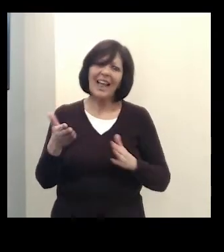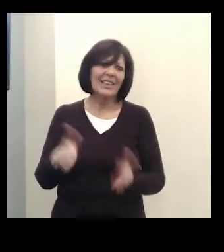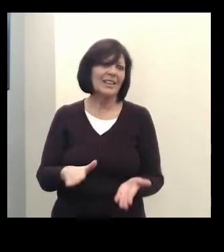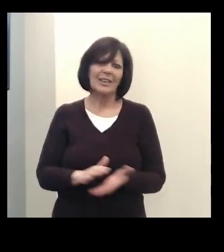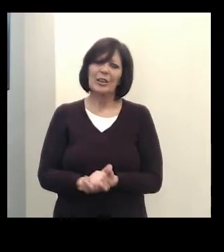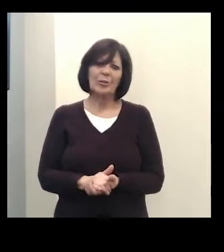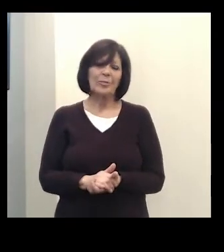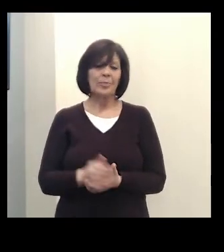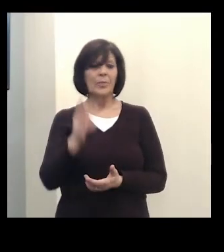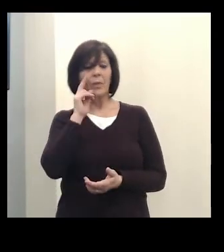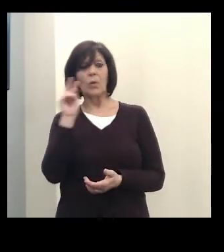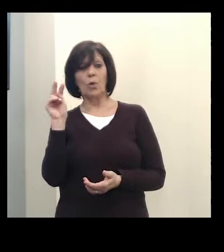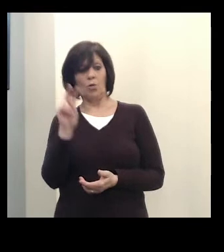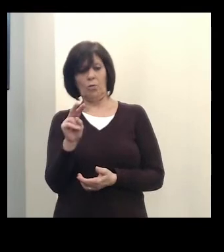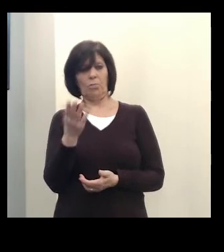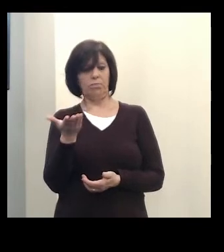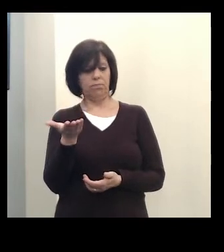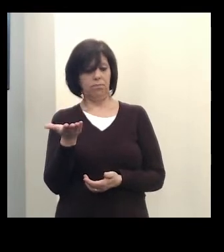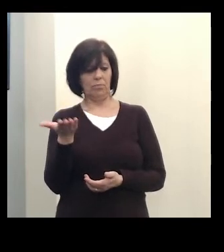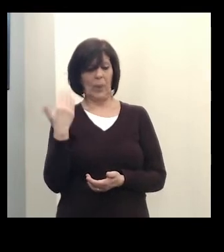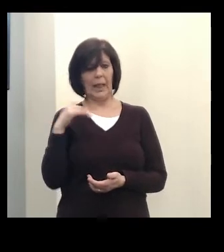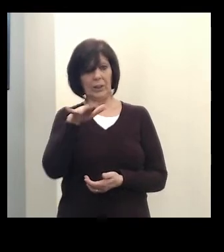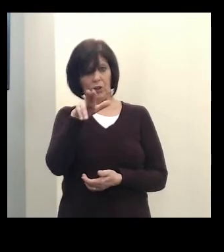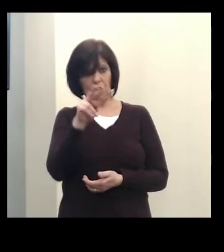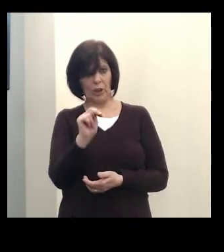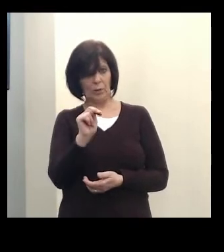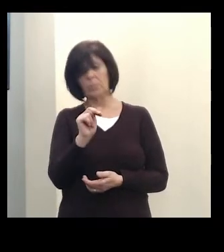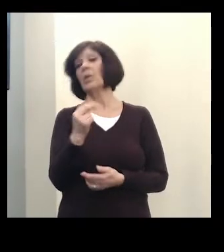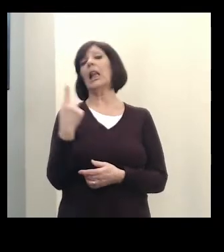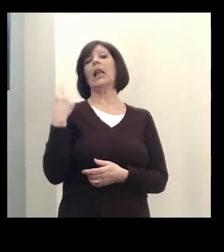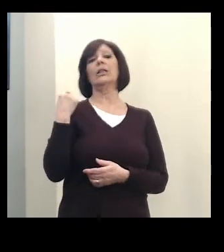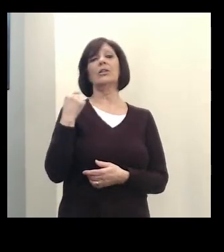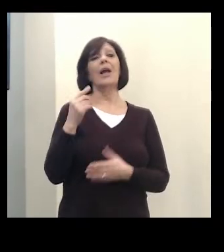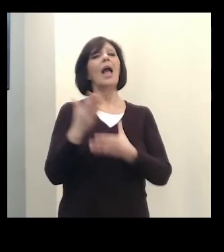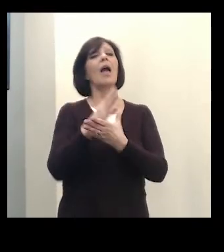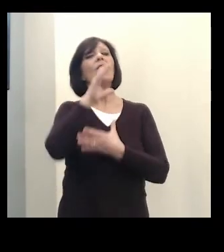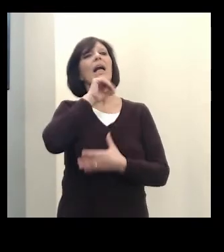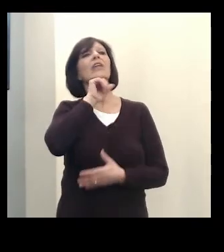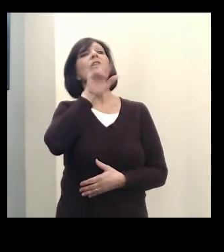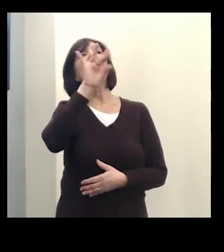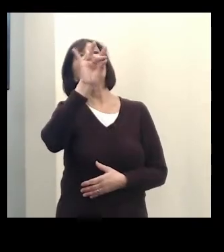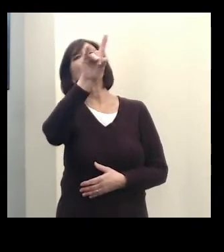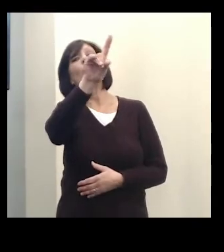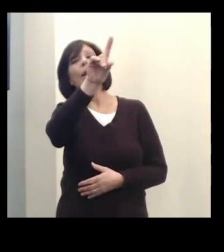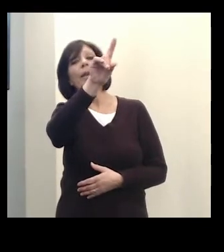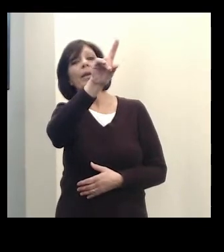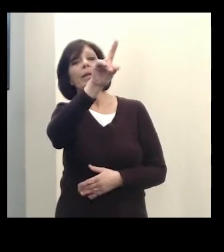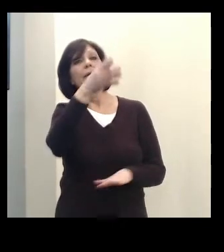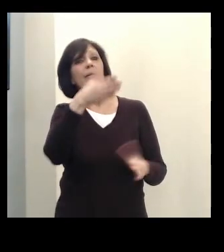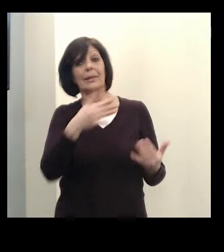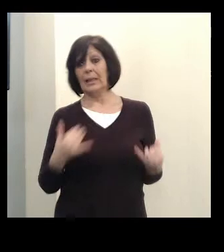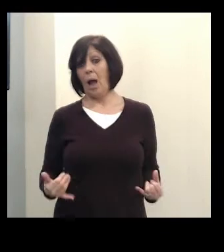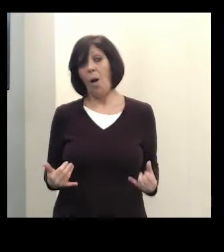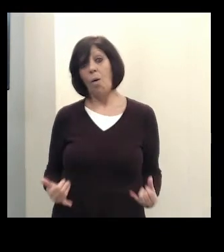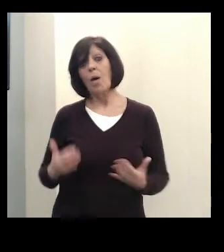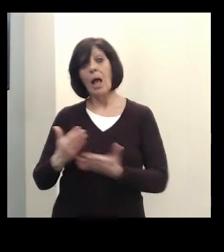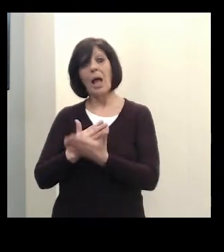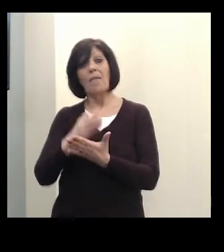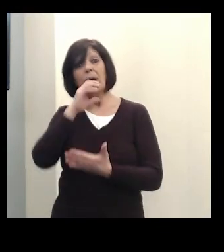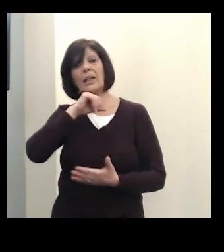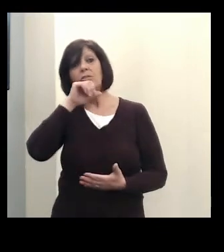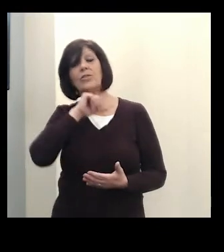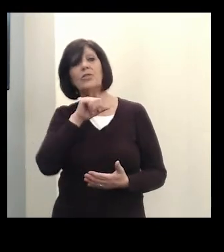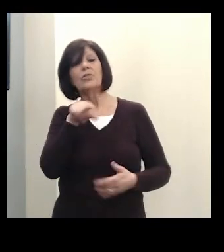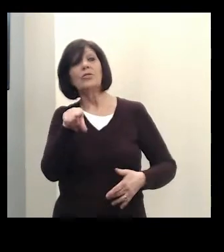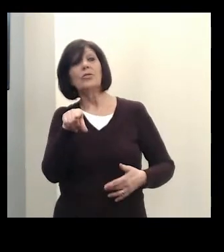look at it, last January, the average age of death was 81 in Erie County. And right now, the average age of death for the